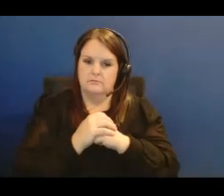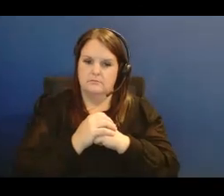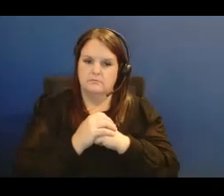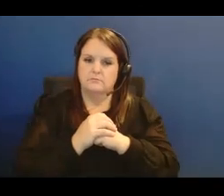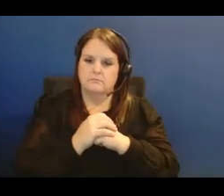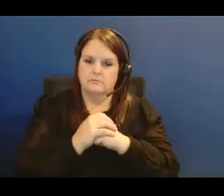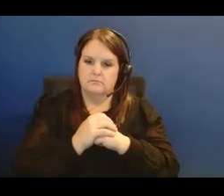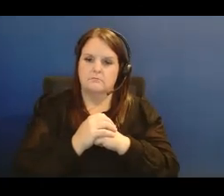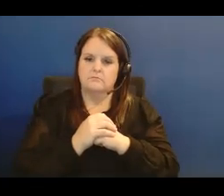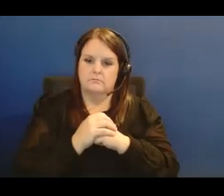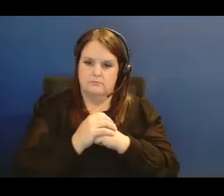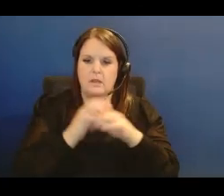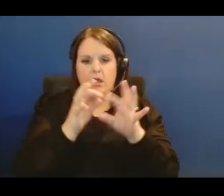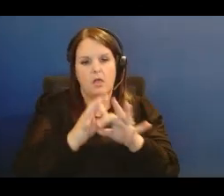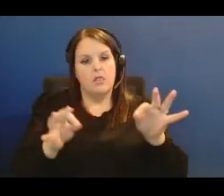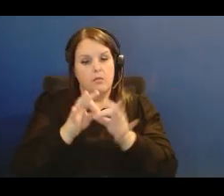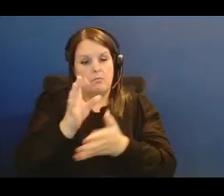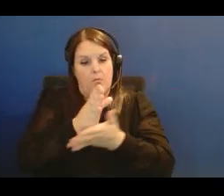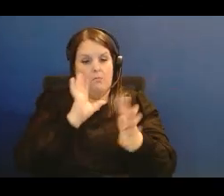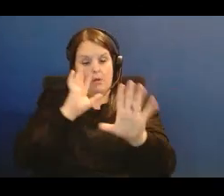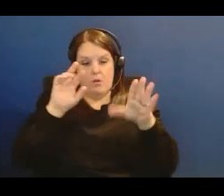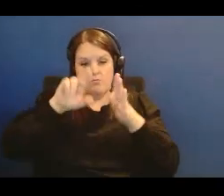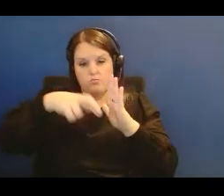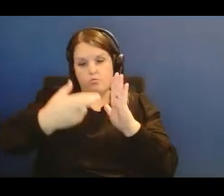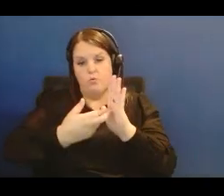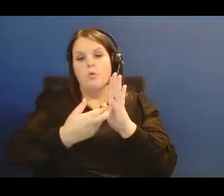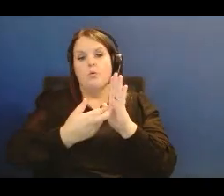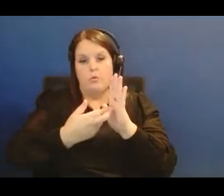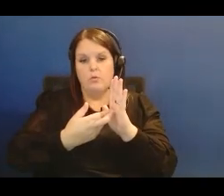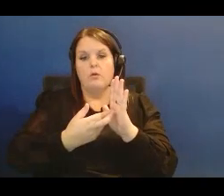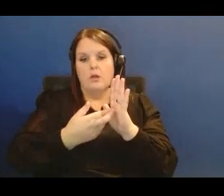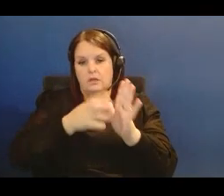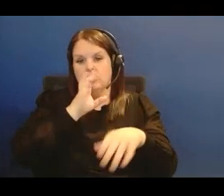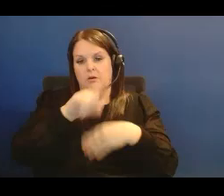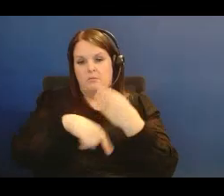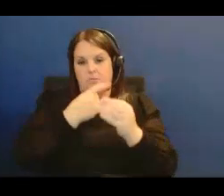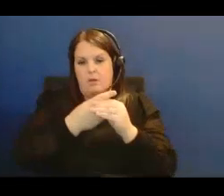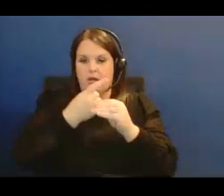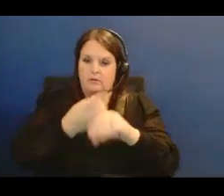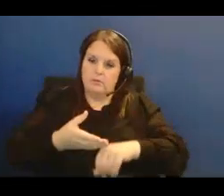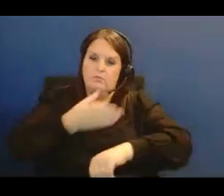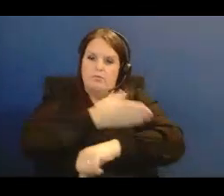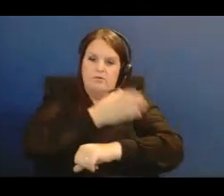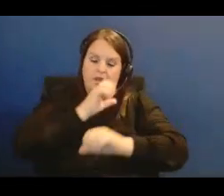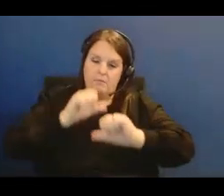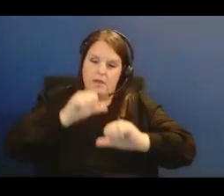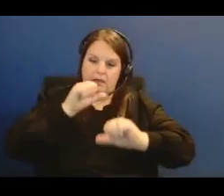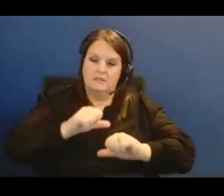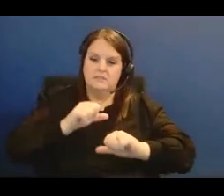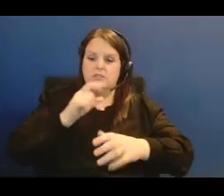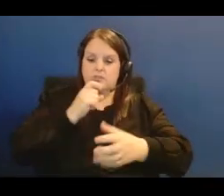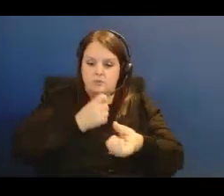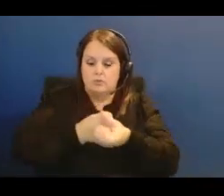A central component of my role is amplifying Nevada's capacity to support population facing barriers to